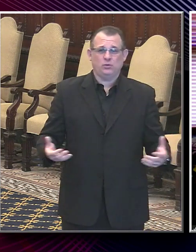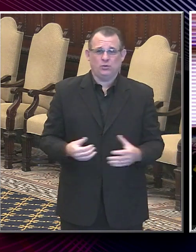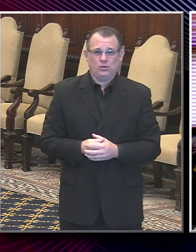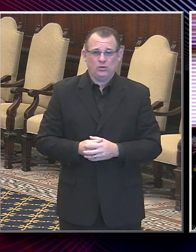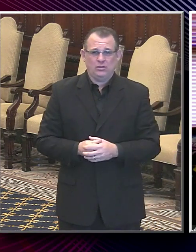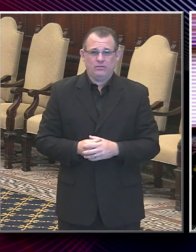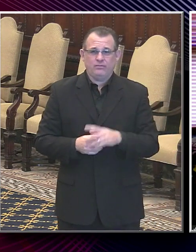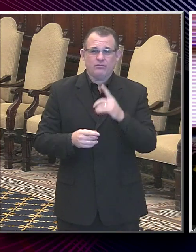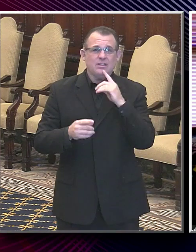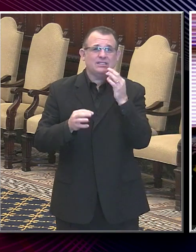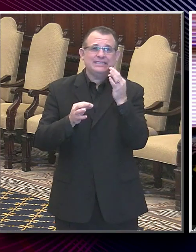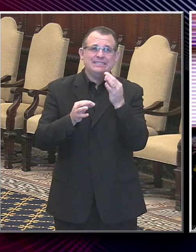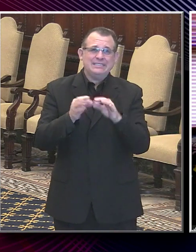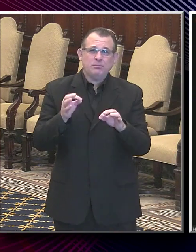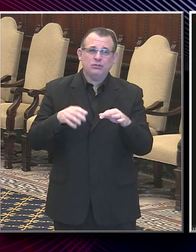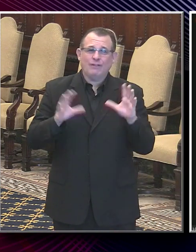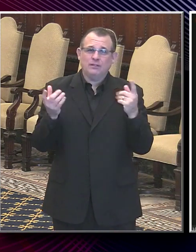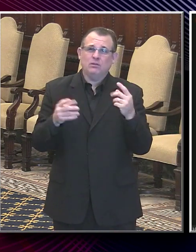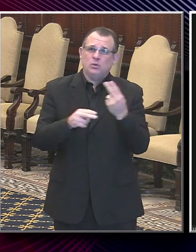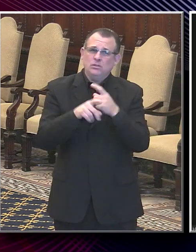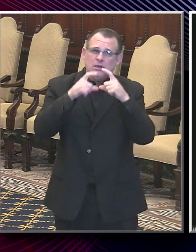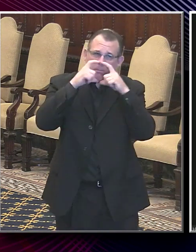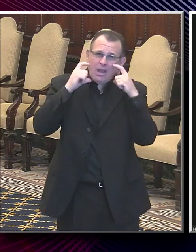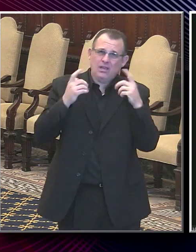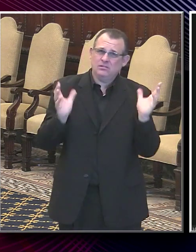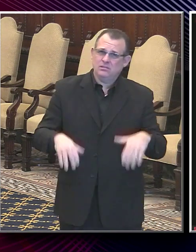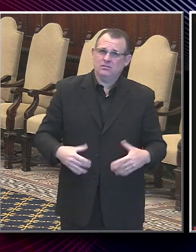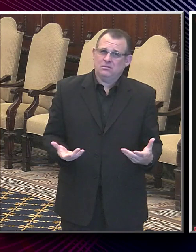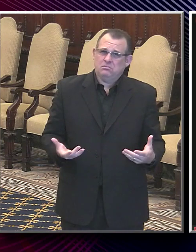sacrifice. Thank you.